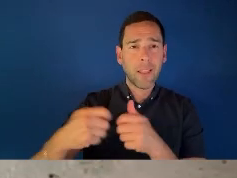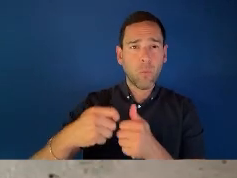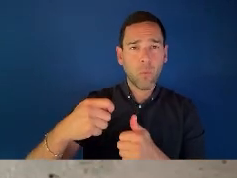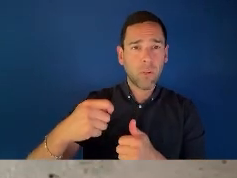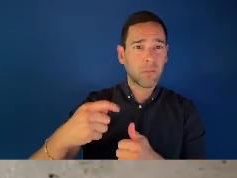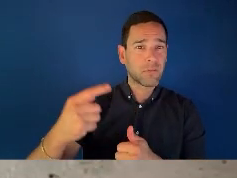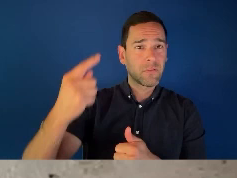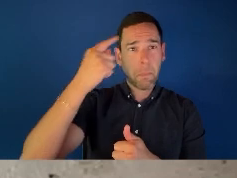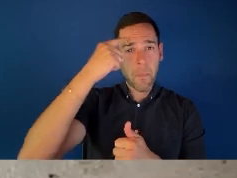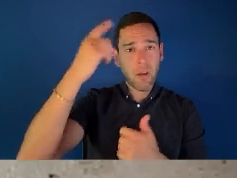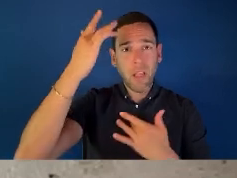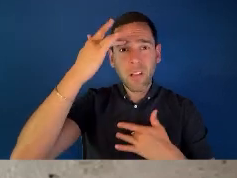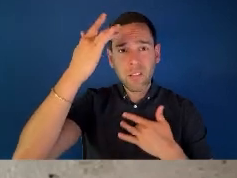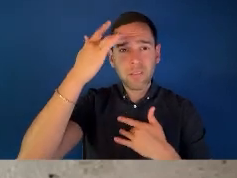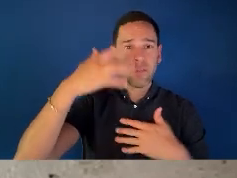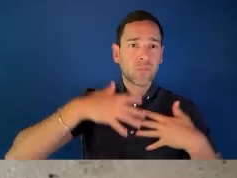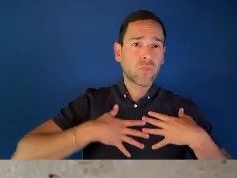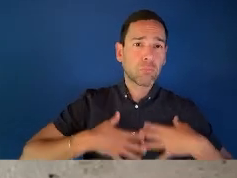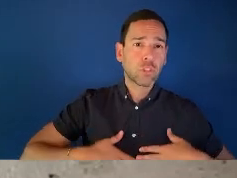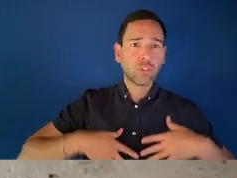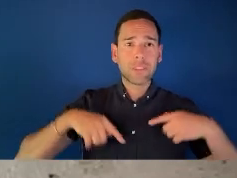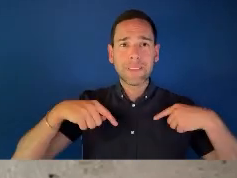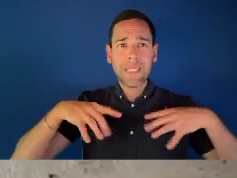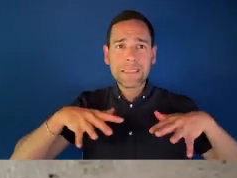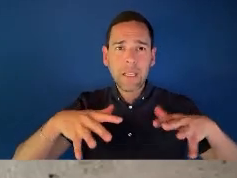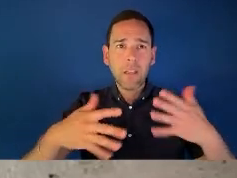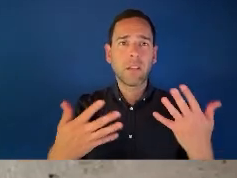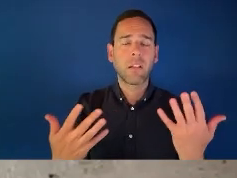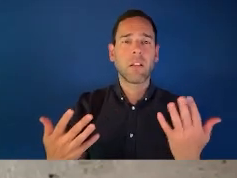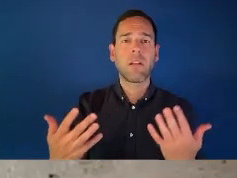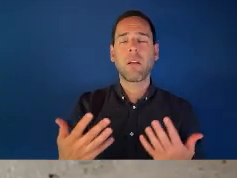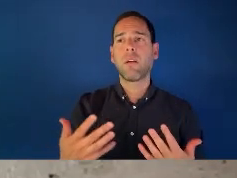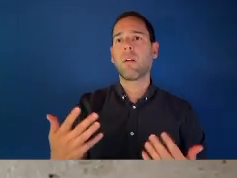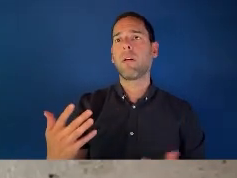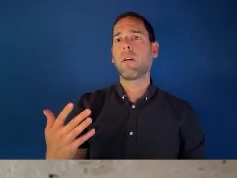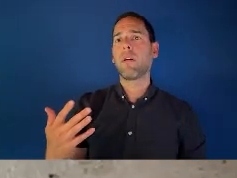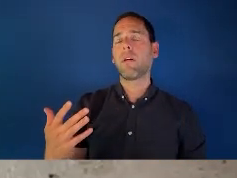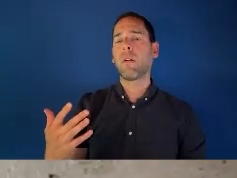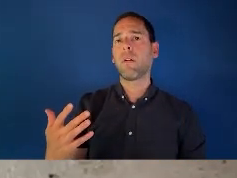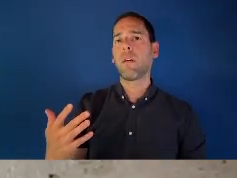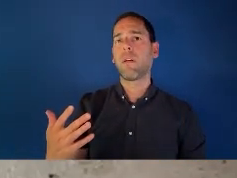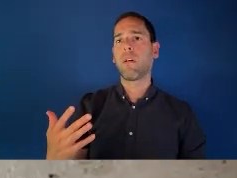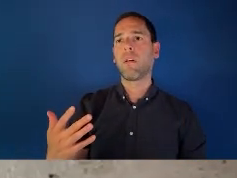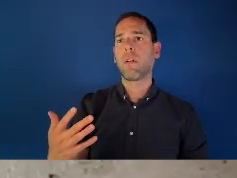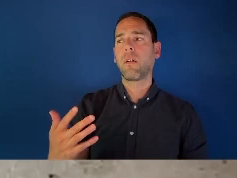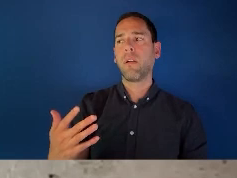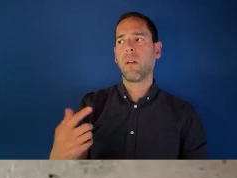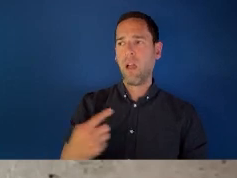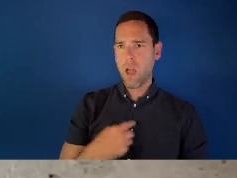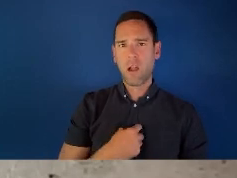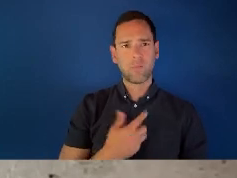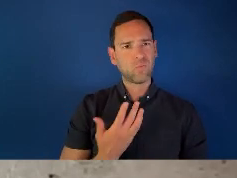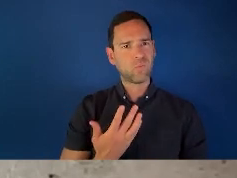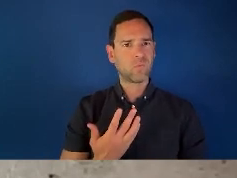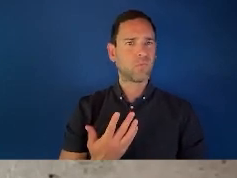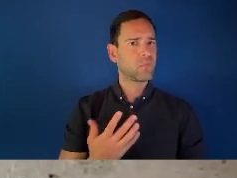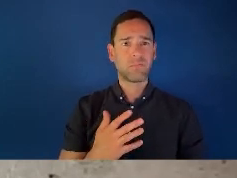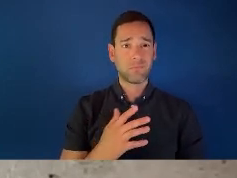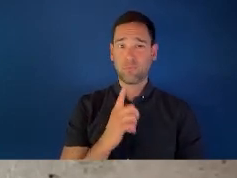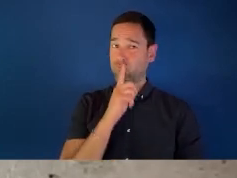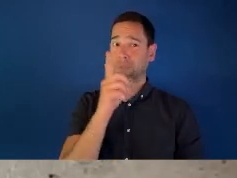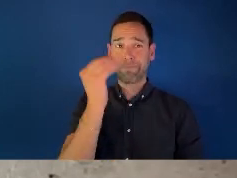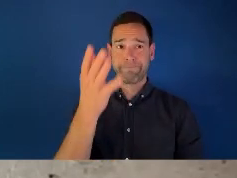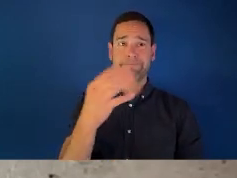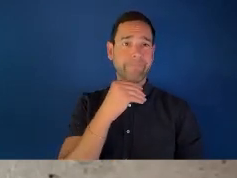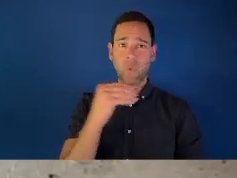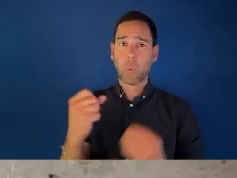So I think, like, a lot of why I do what I do is I don't want anyone else to go through that. I don't want anyone who